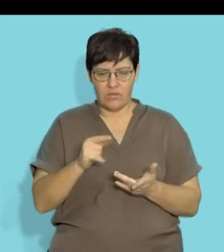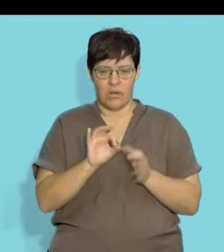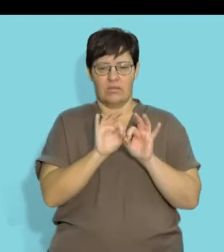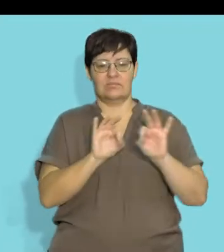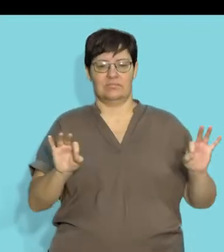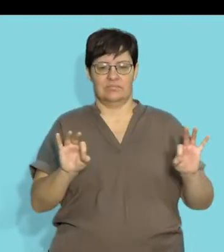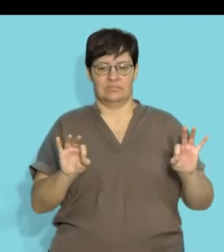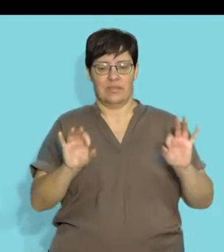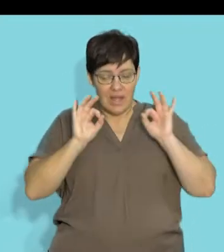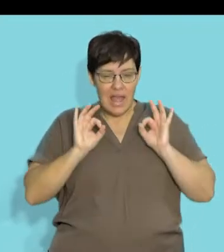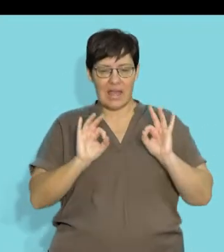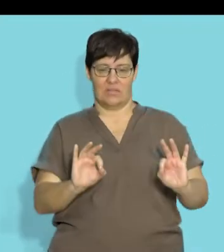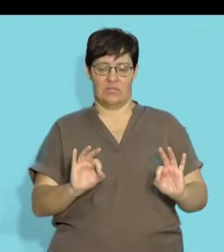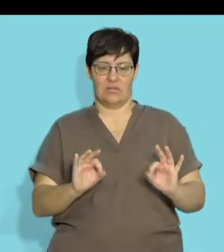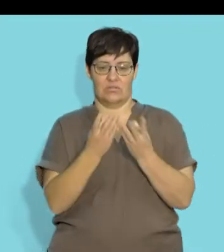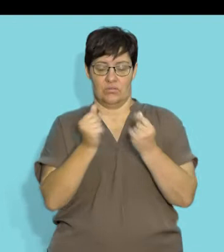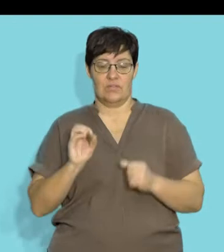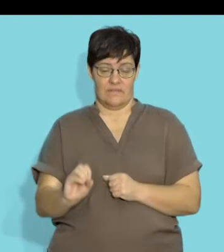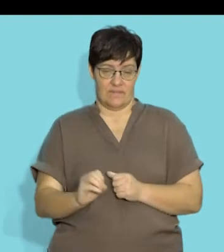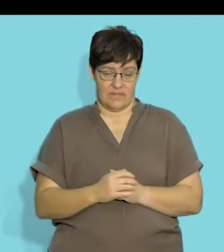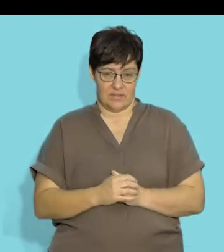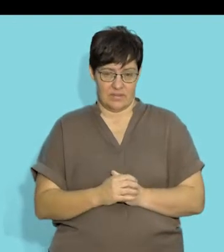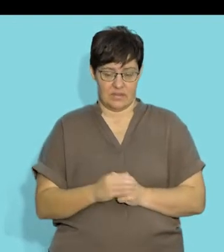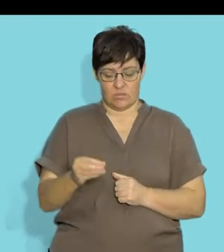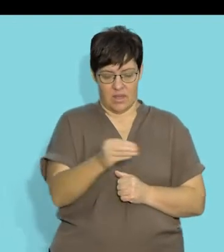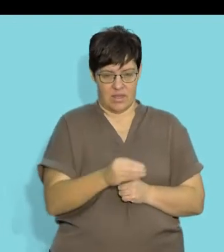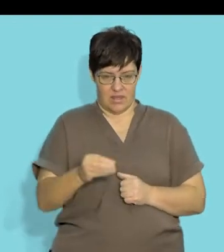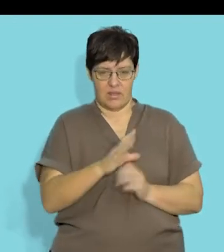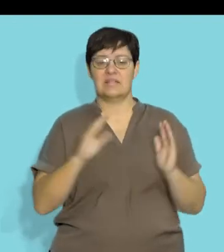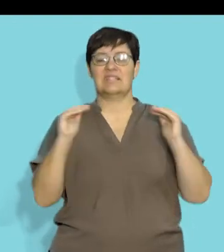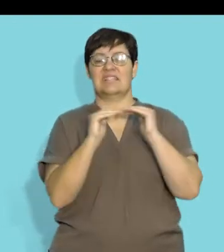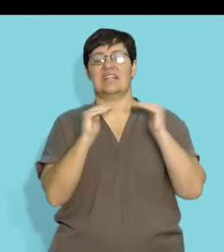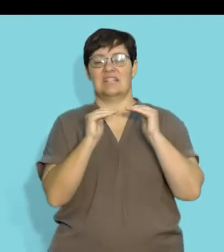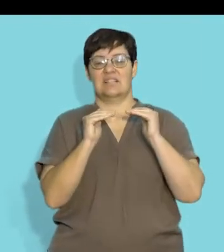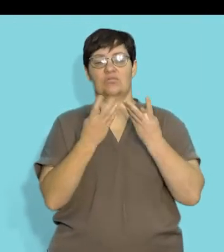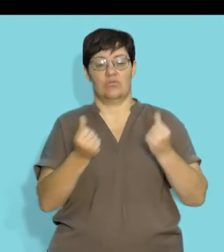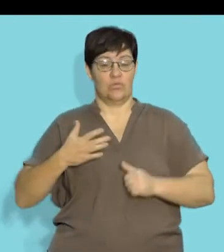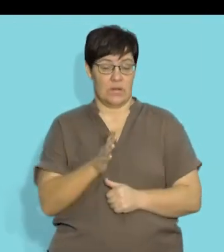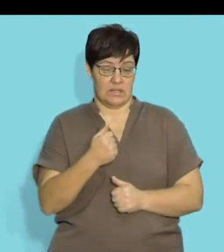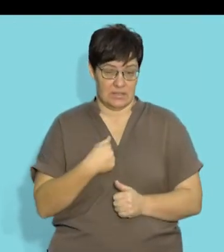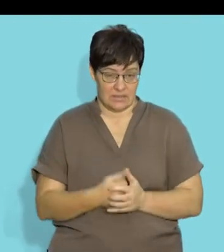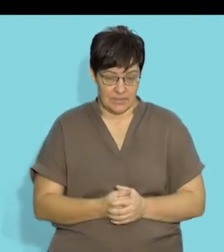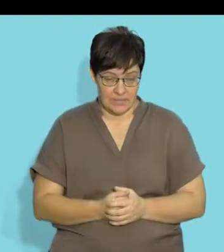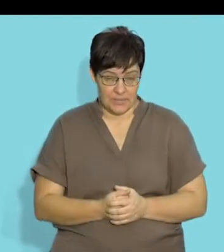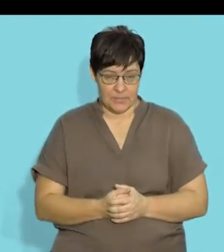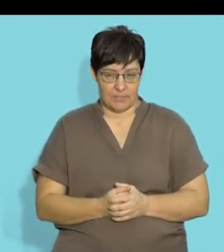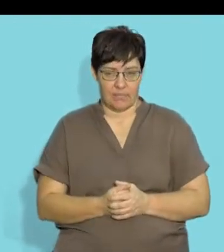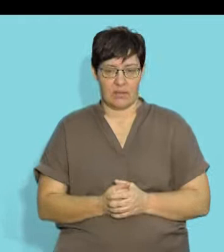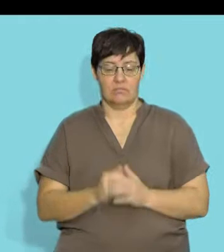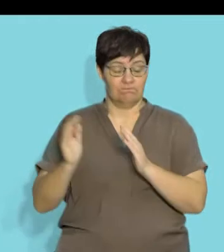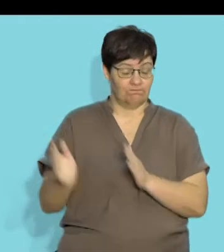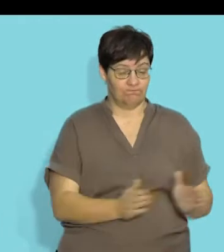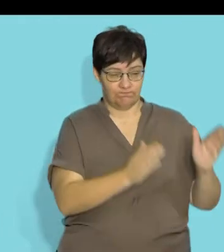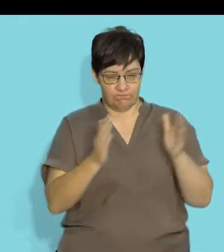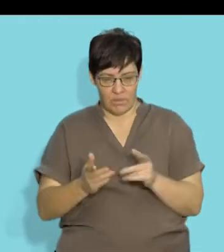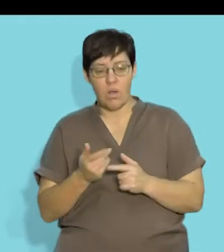actually an accurate, solution. Hence, we're saying it's a standard solution, right? Okay, then when we carefully